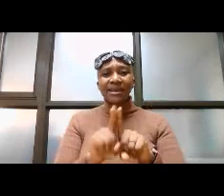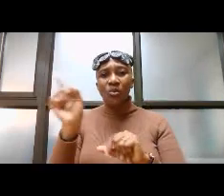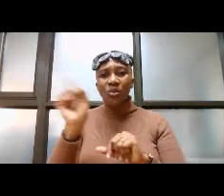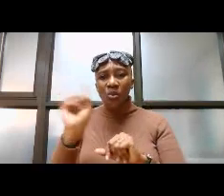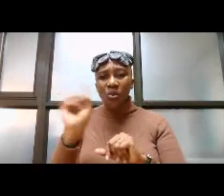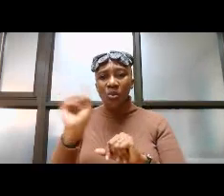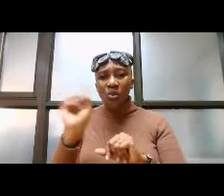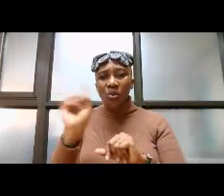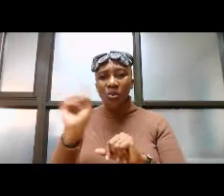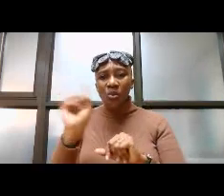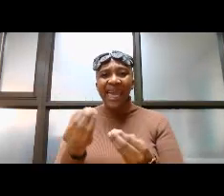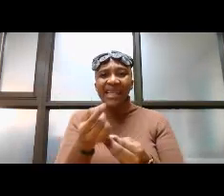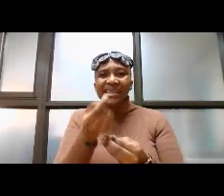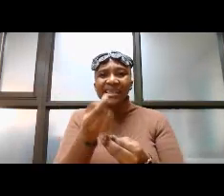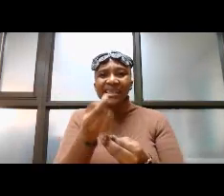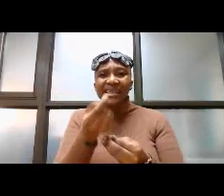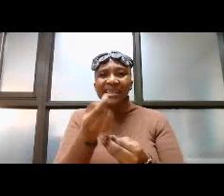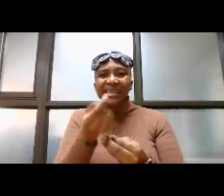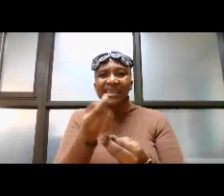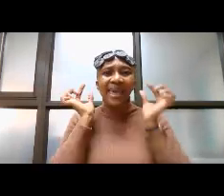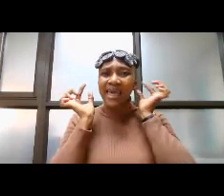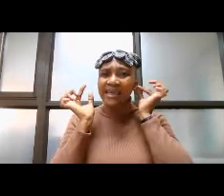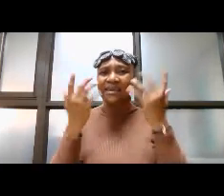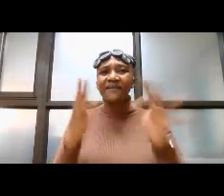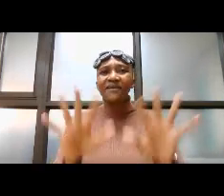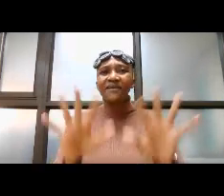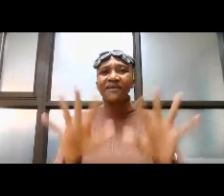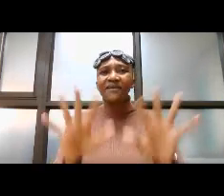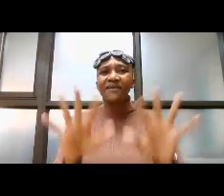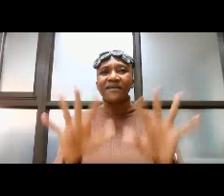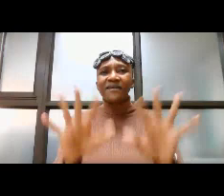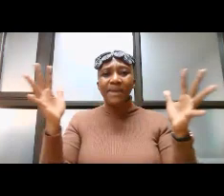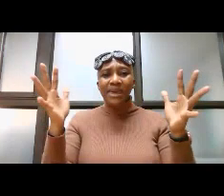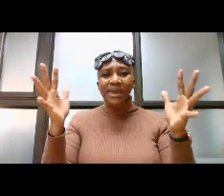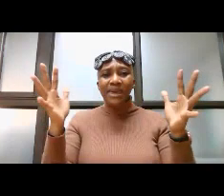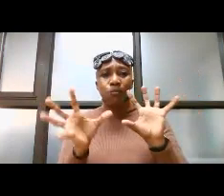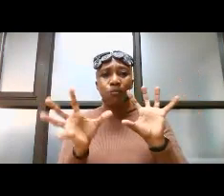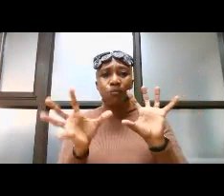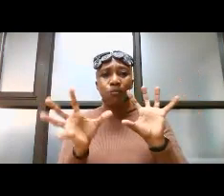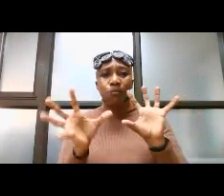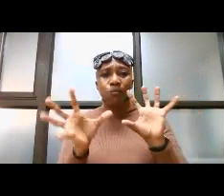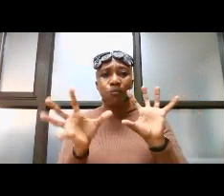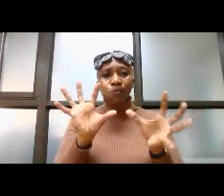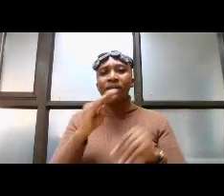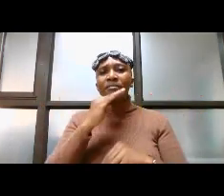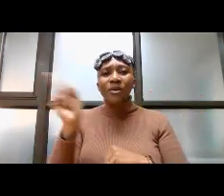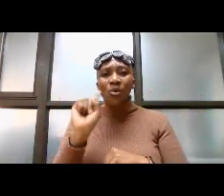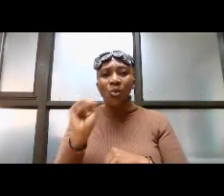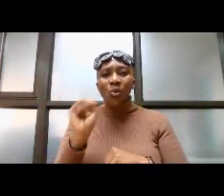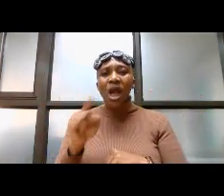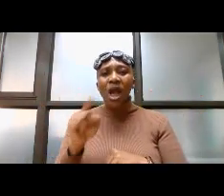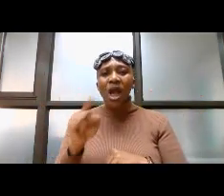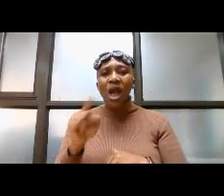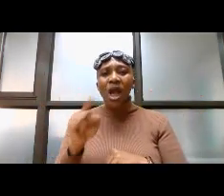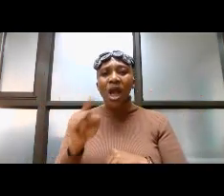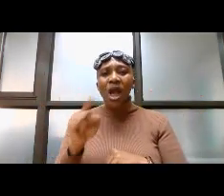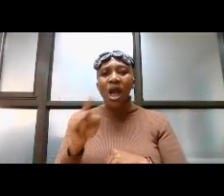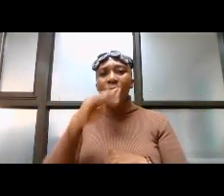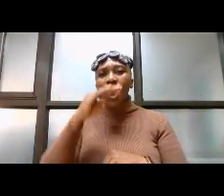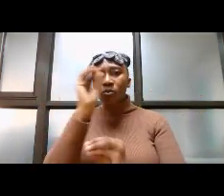had small ears and a big behind, which was not the norm in Europe. So they